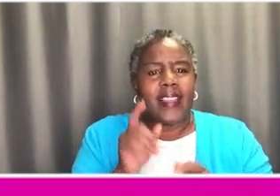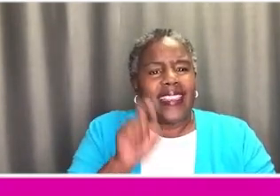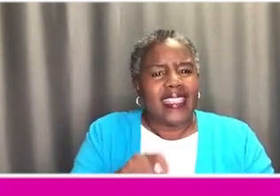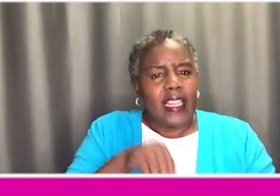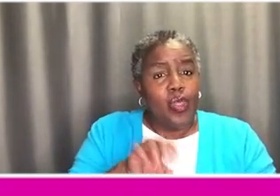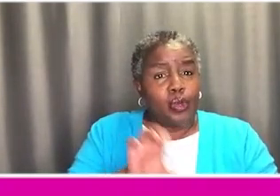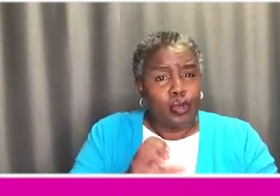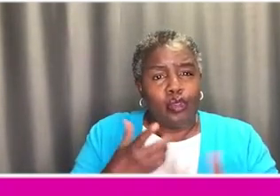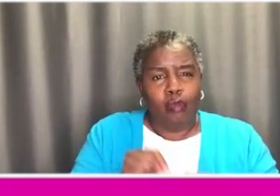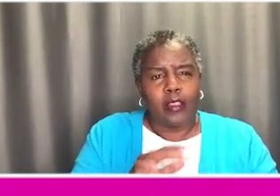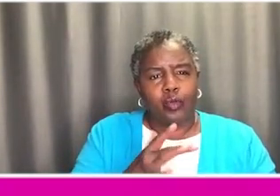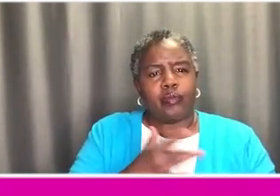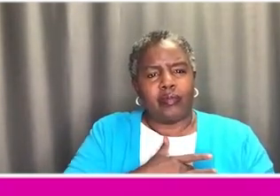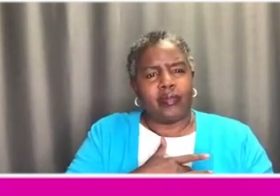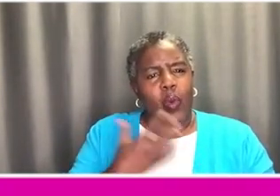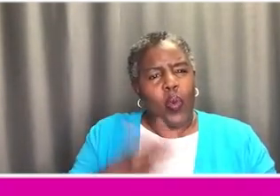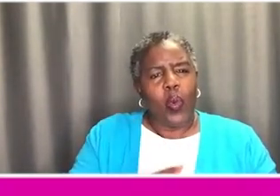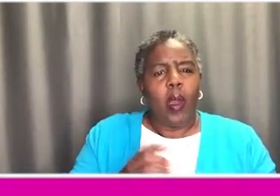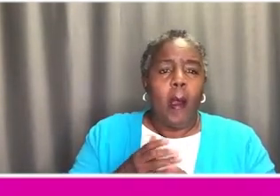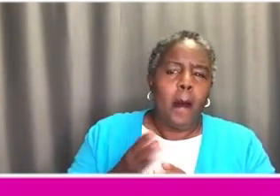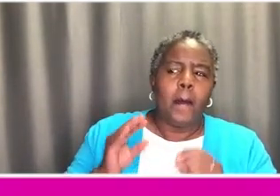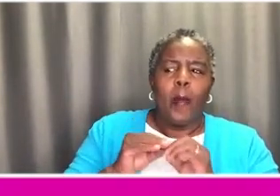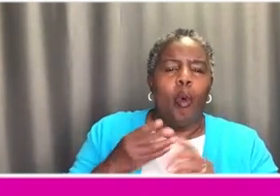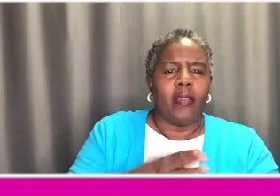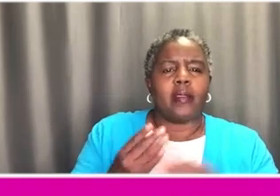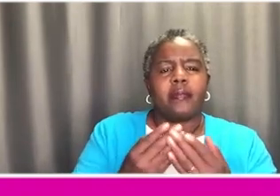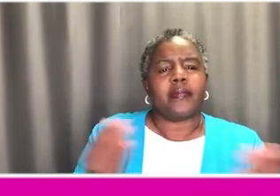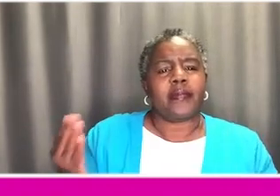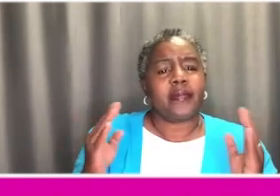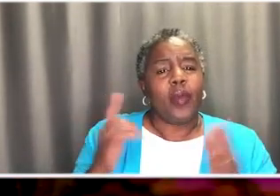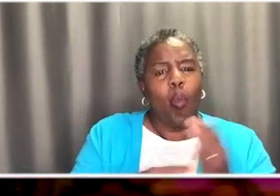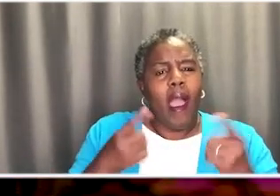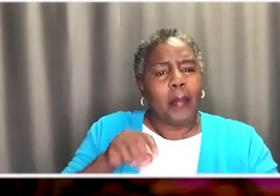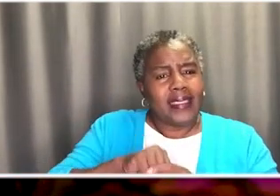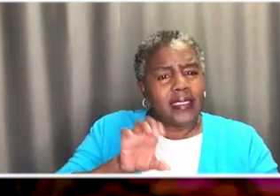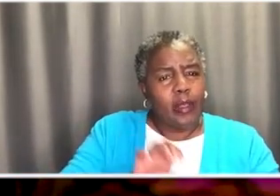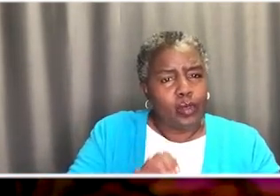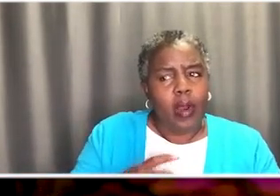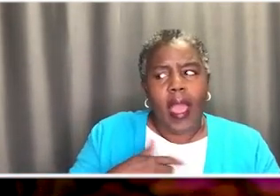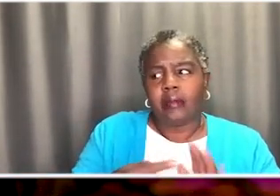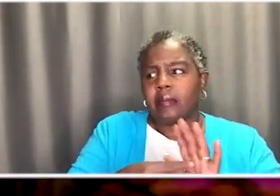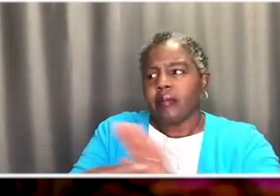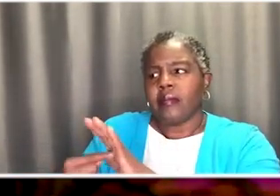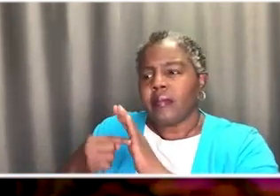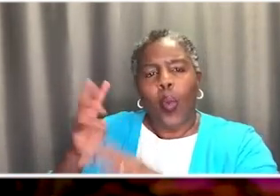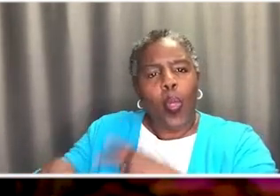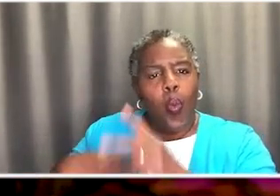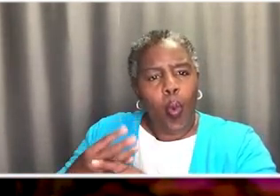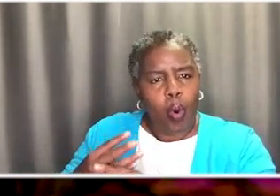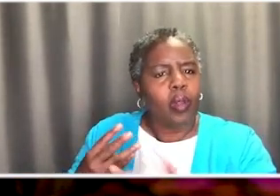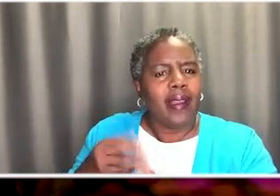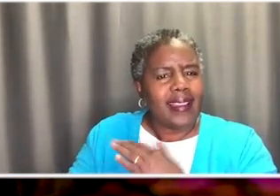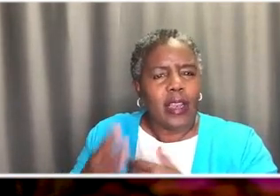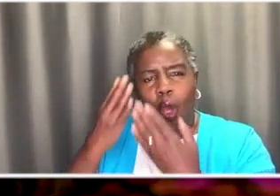to penetrate beyond the walls of our congregation and shine a brighter light into dark